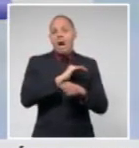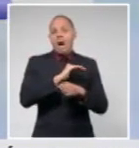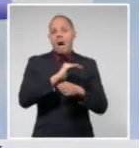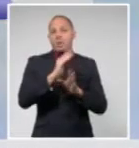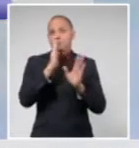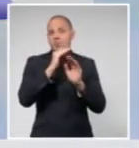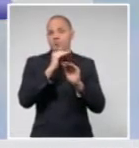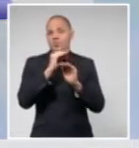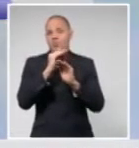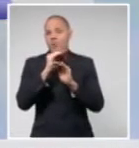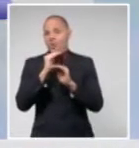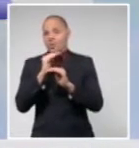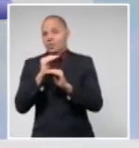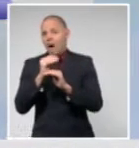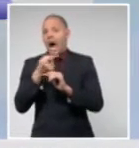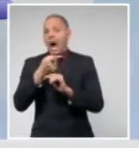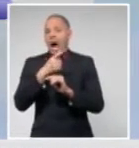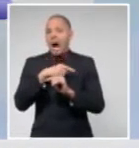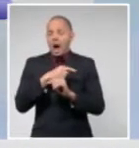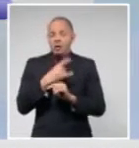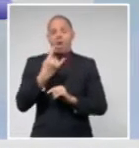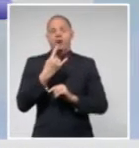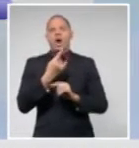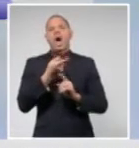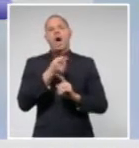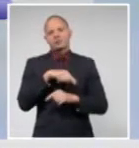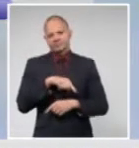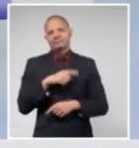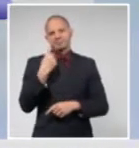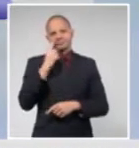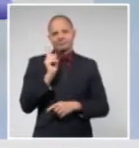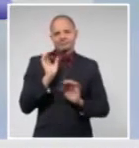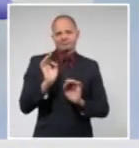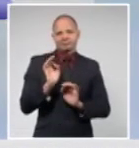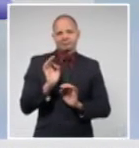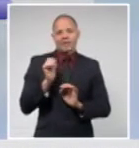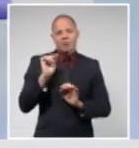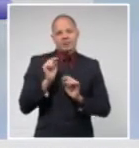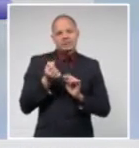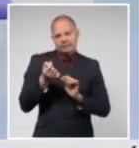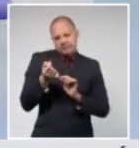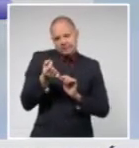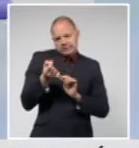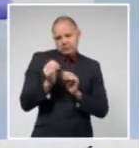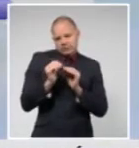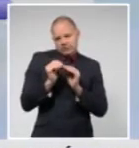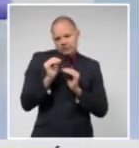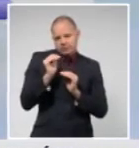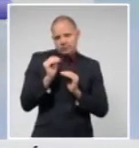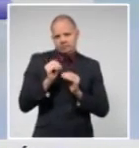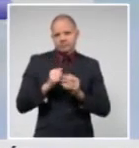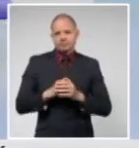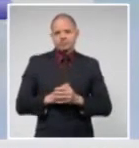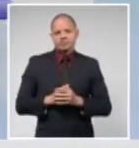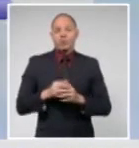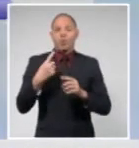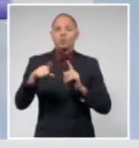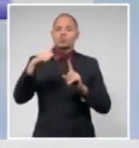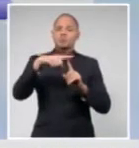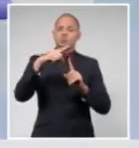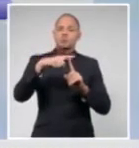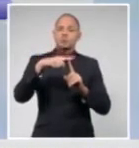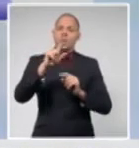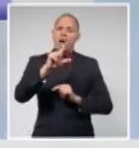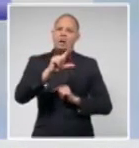with 0.49, Las Tunas with 0.19, and Villa Clara with